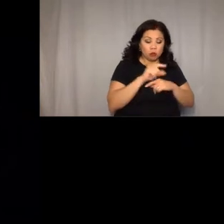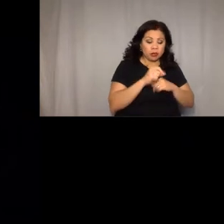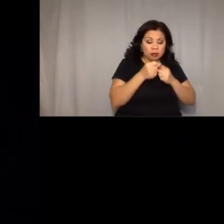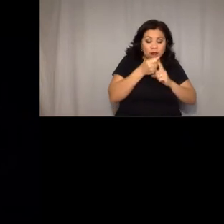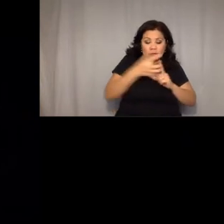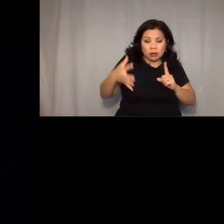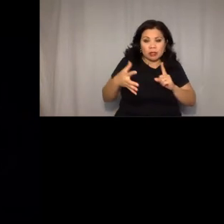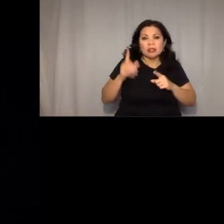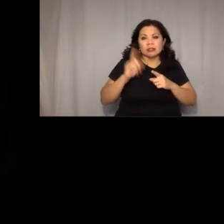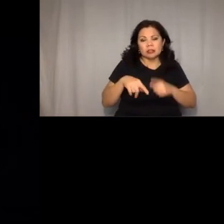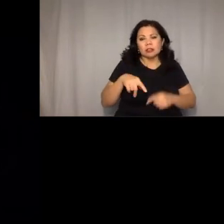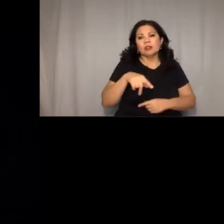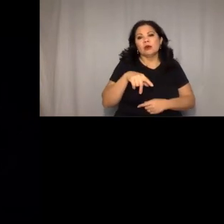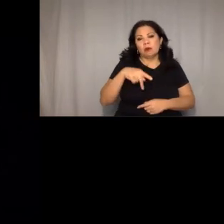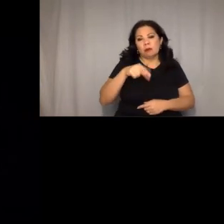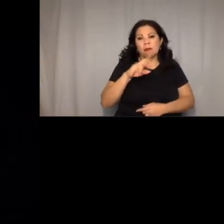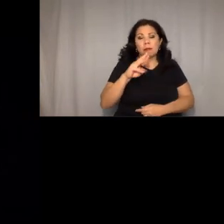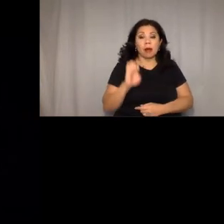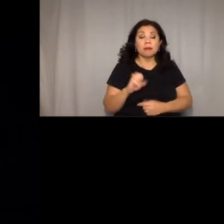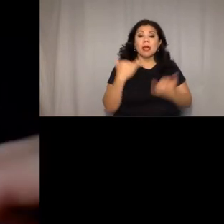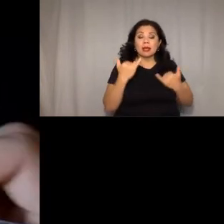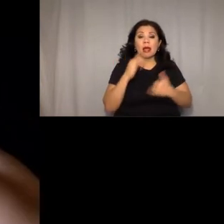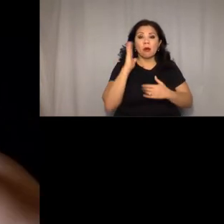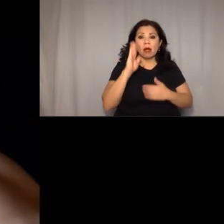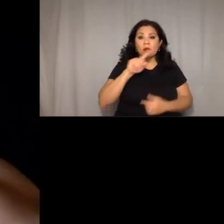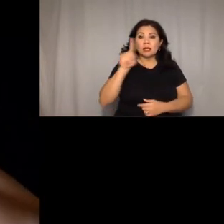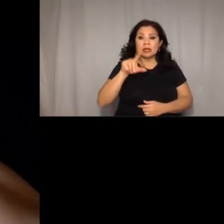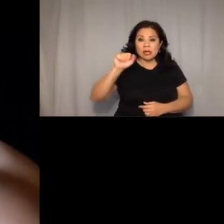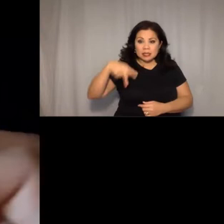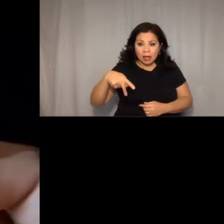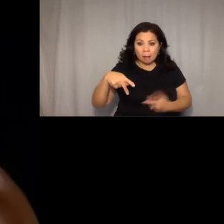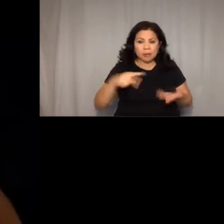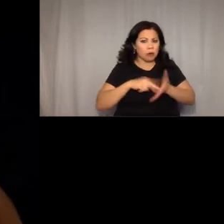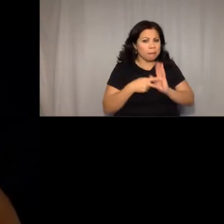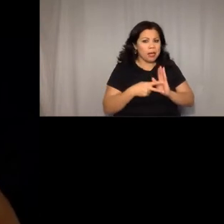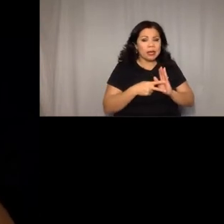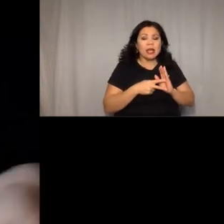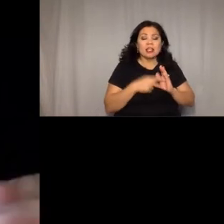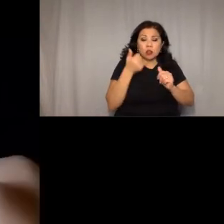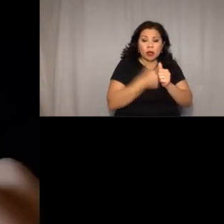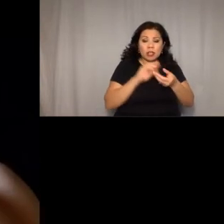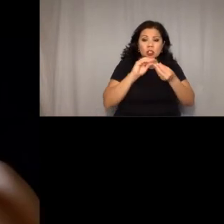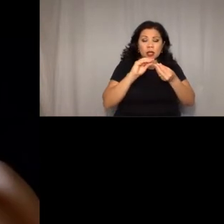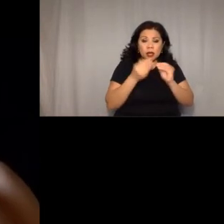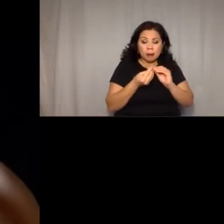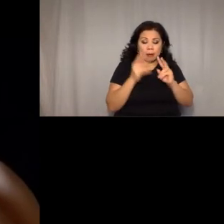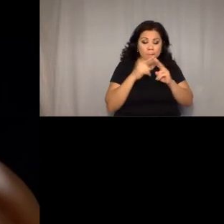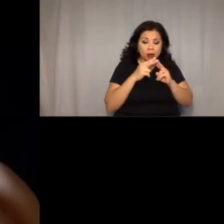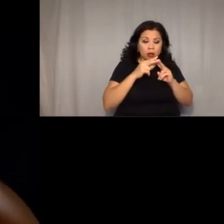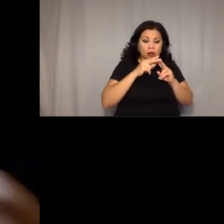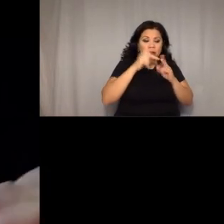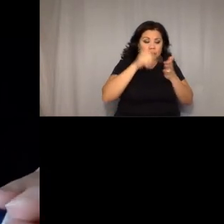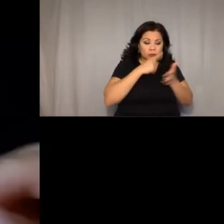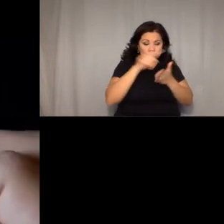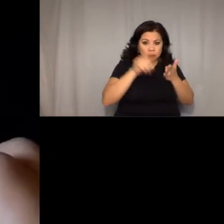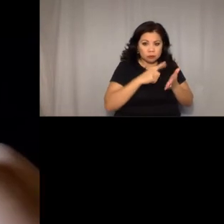means is that you are going to cancel numbers out. 2 divided by 2 makes 1, so I'm going to zap it out. 2 divided by 2